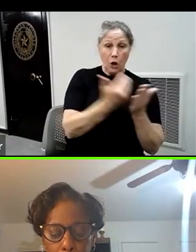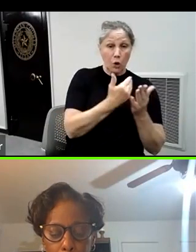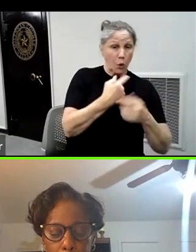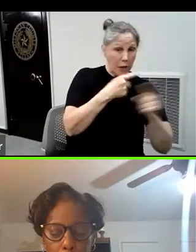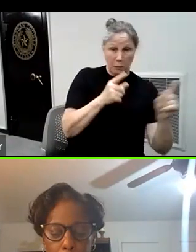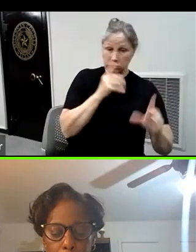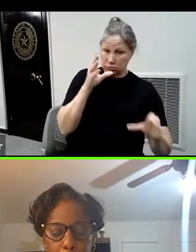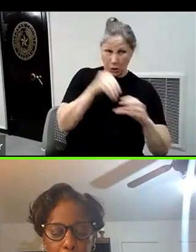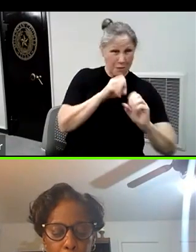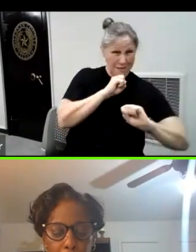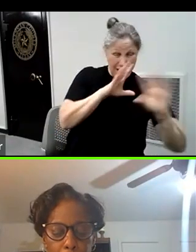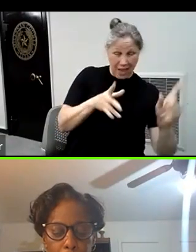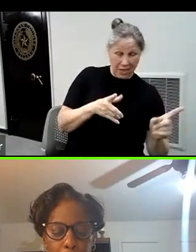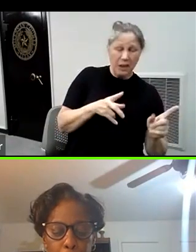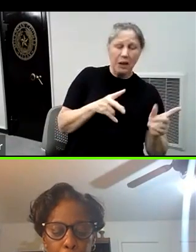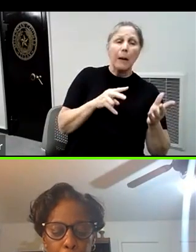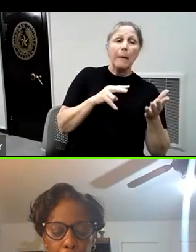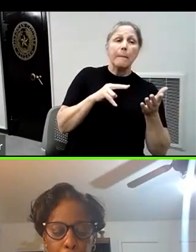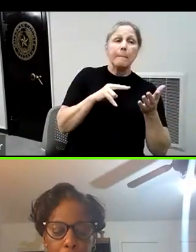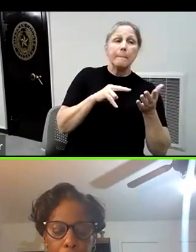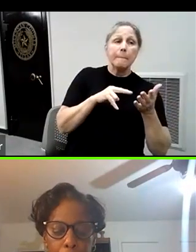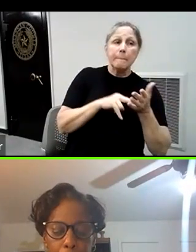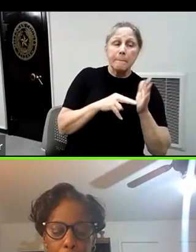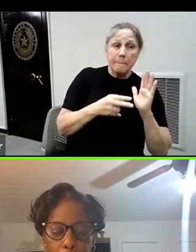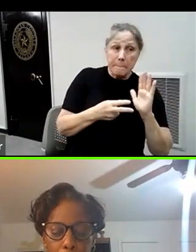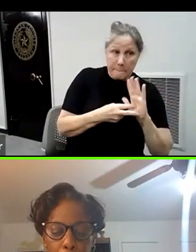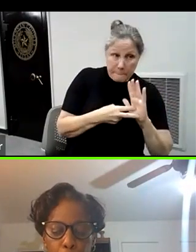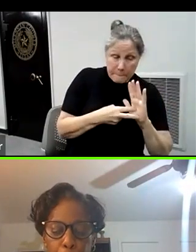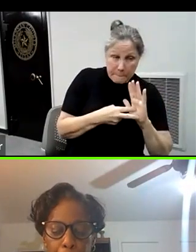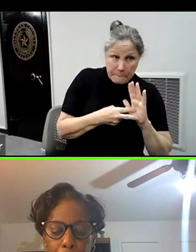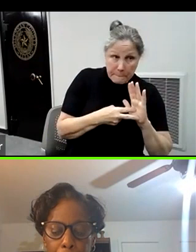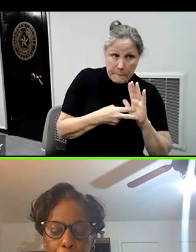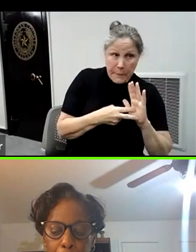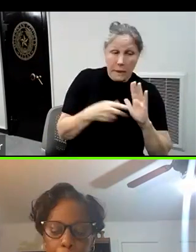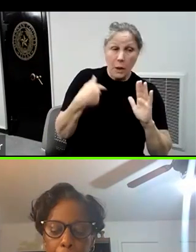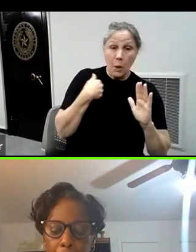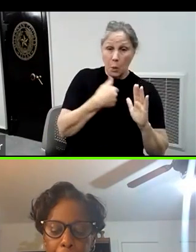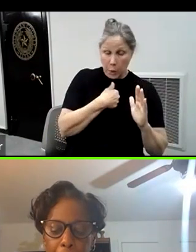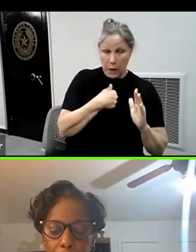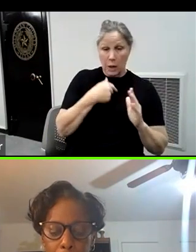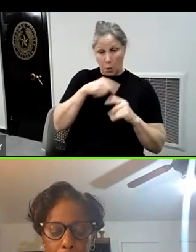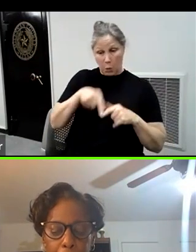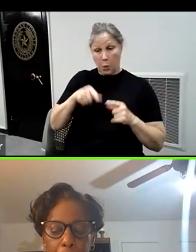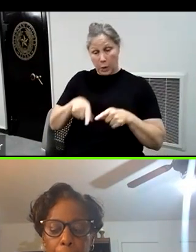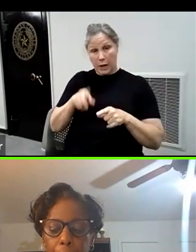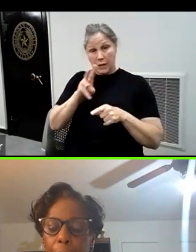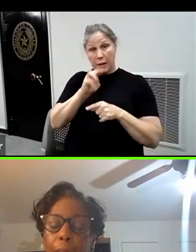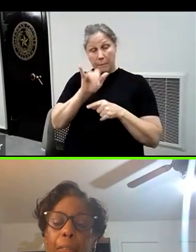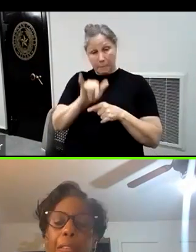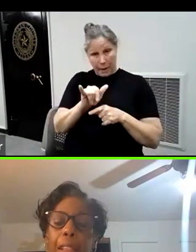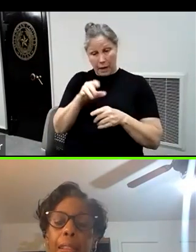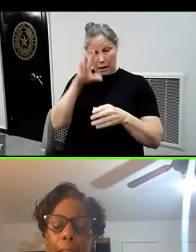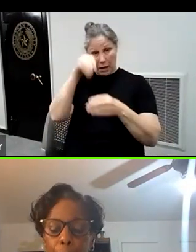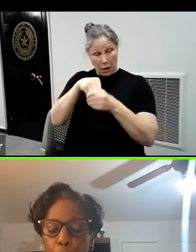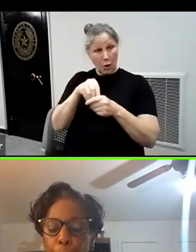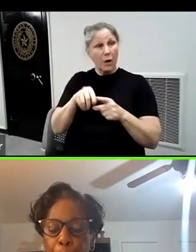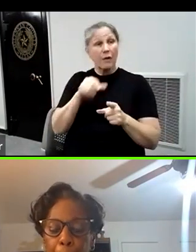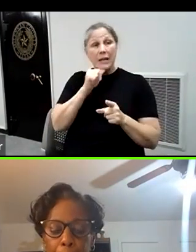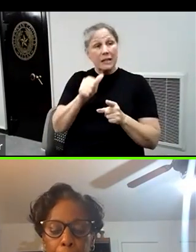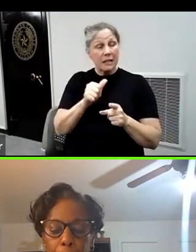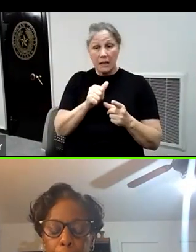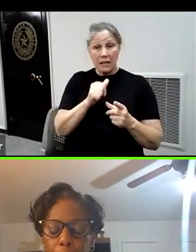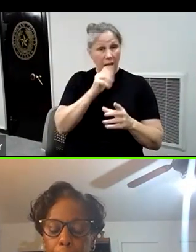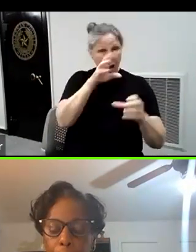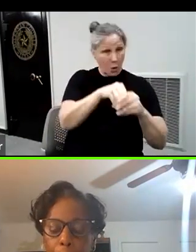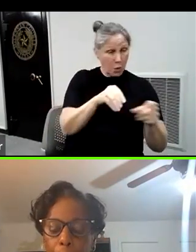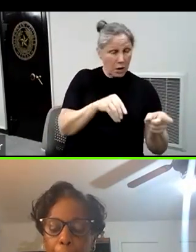declaration, because we say the foregoing recitals are incorporated herein and made findings of fact. If it's not